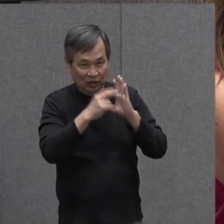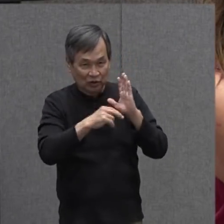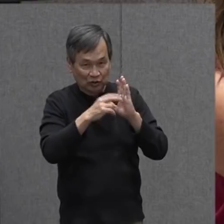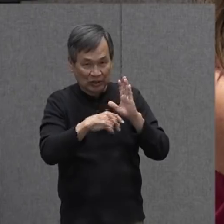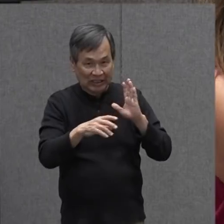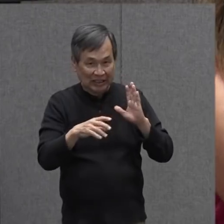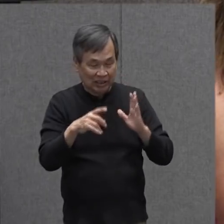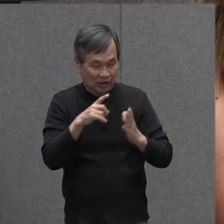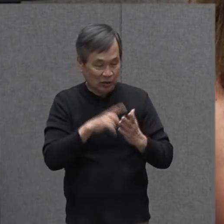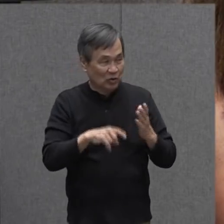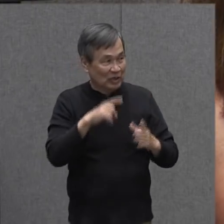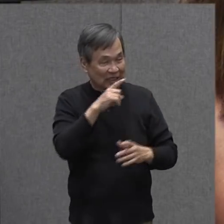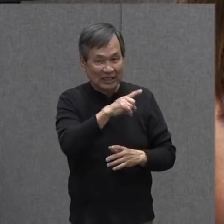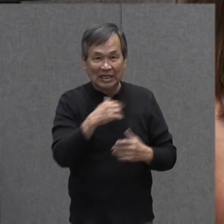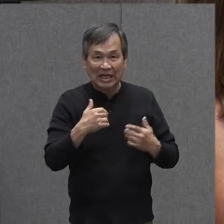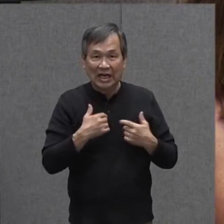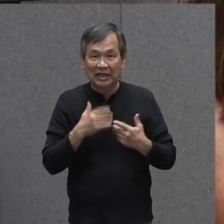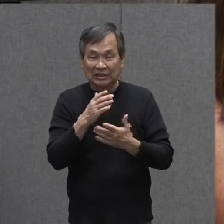is 130.